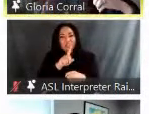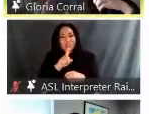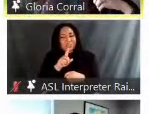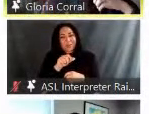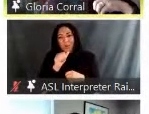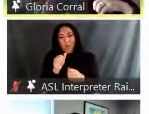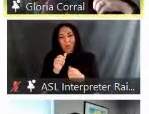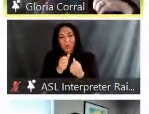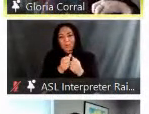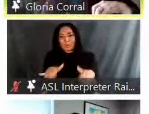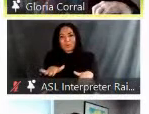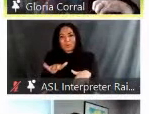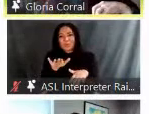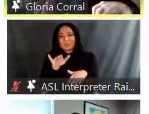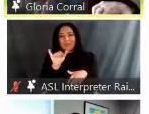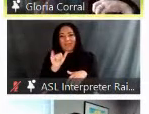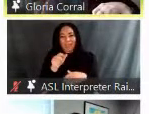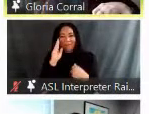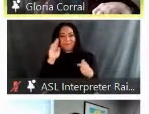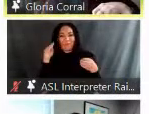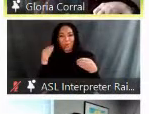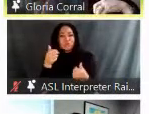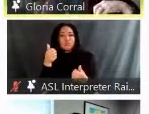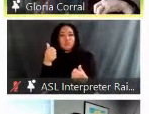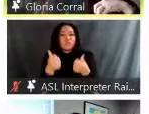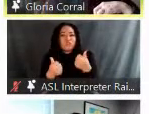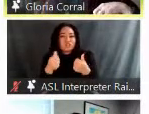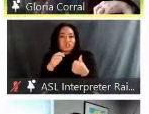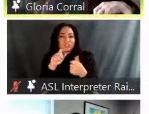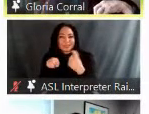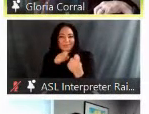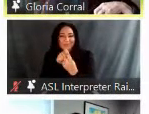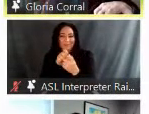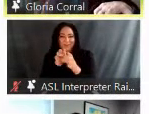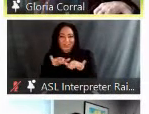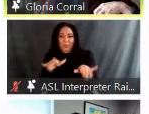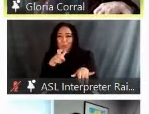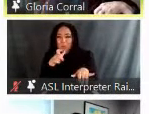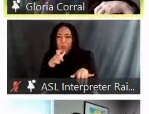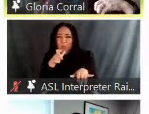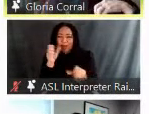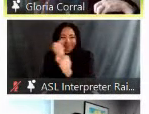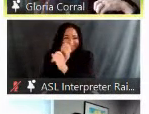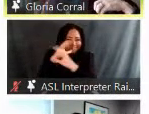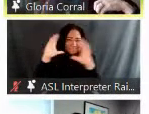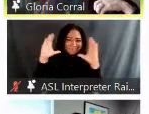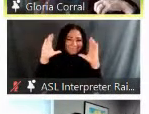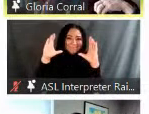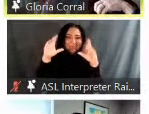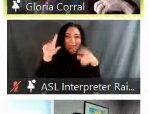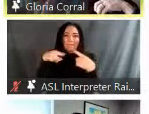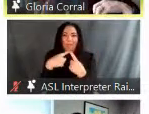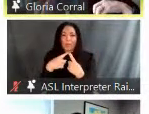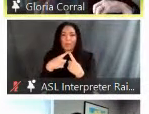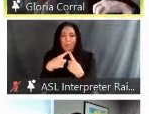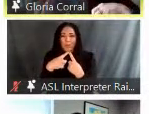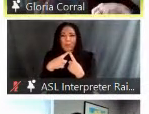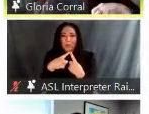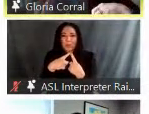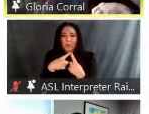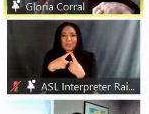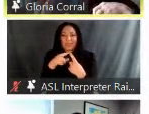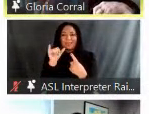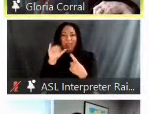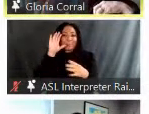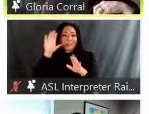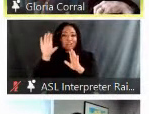of which children are we centering? Who are you thinking about? And that